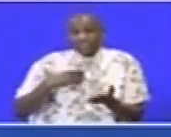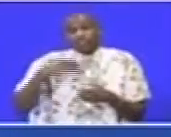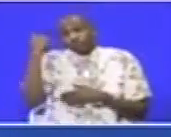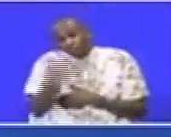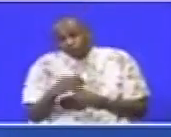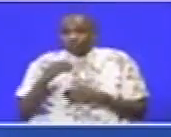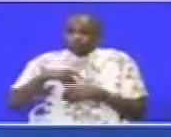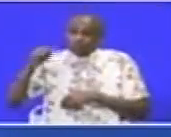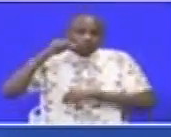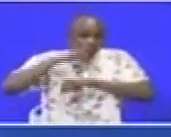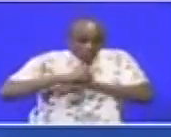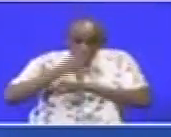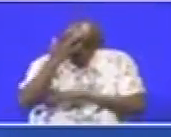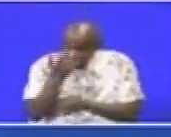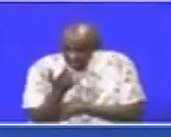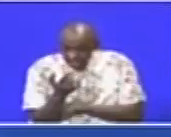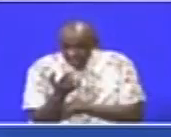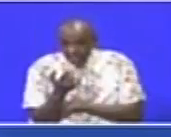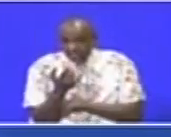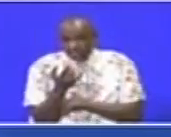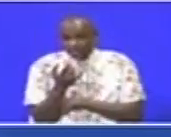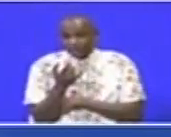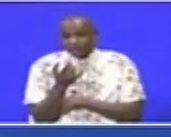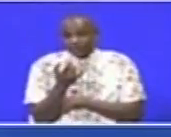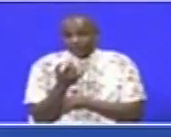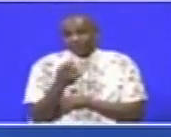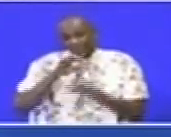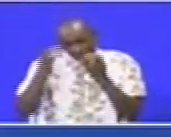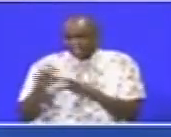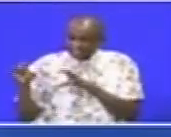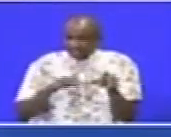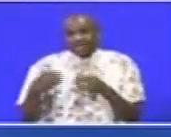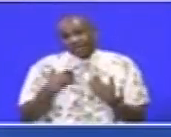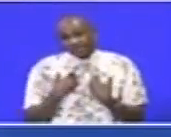sababu vile nini jani ni face.